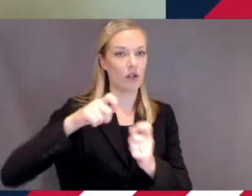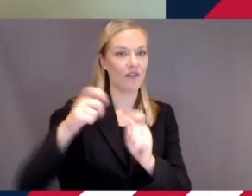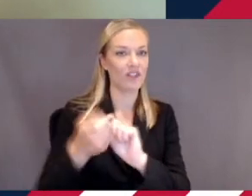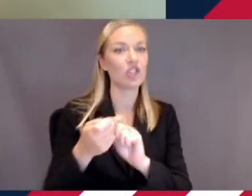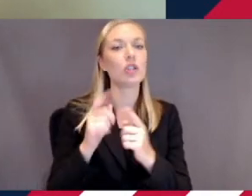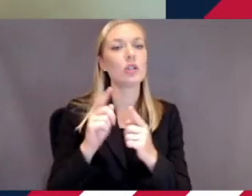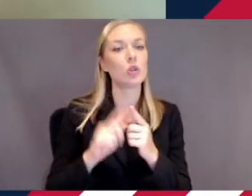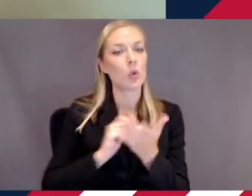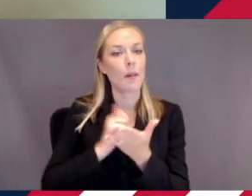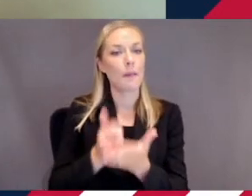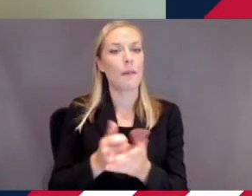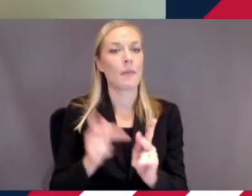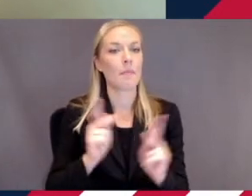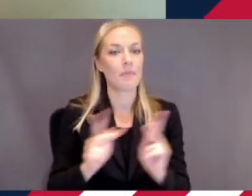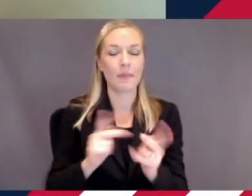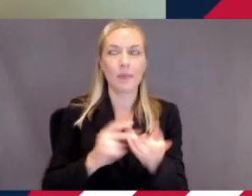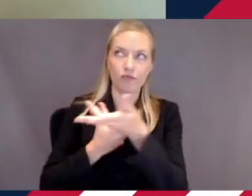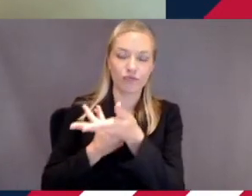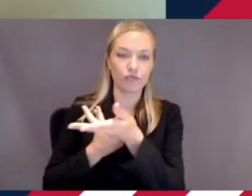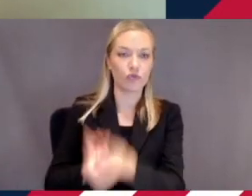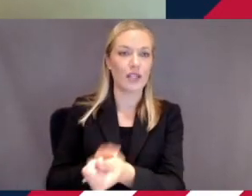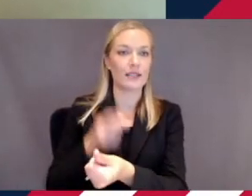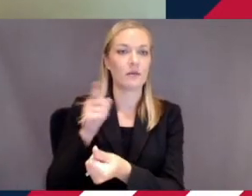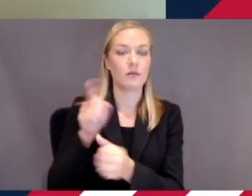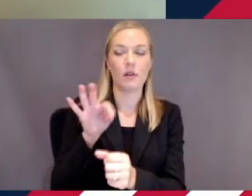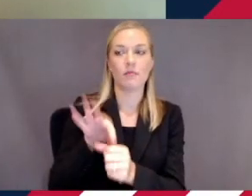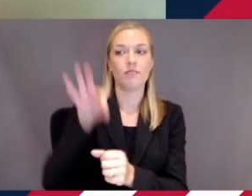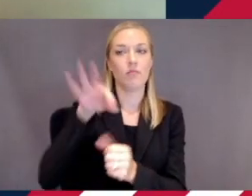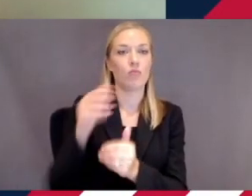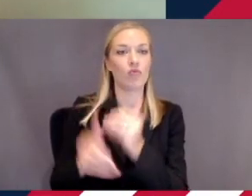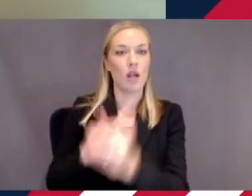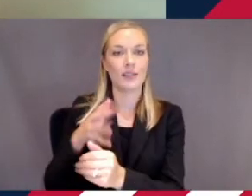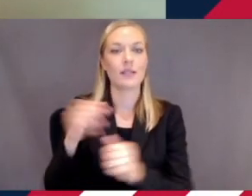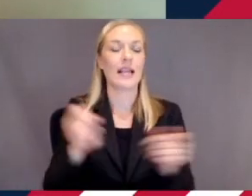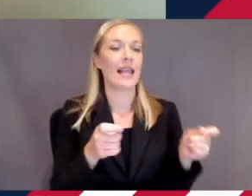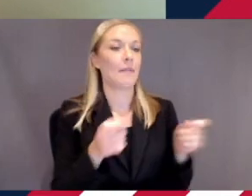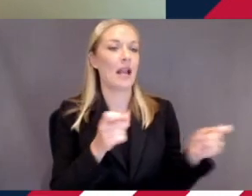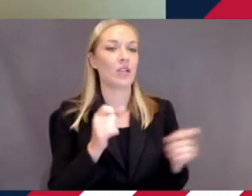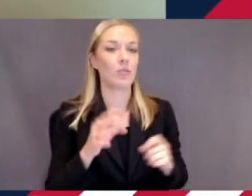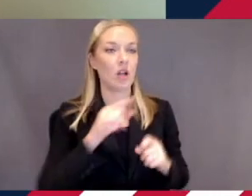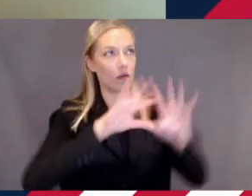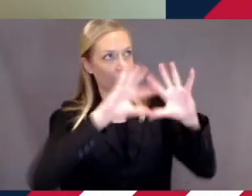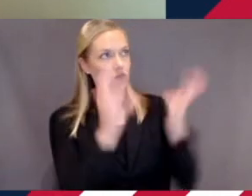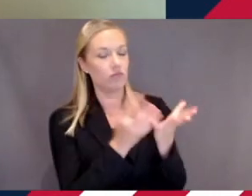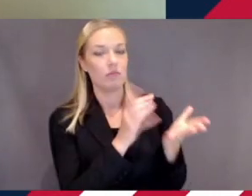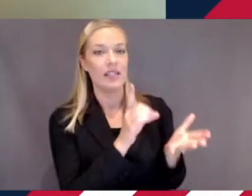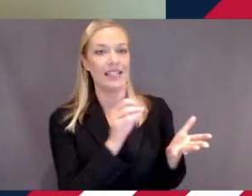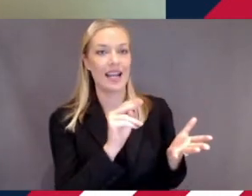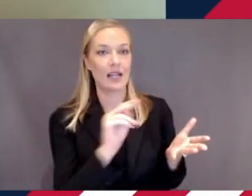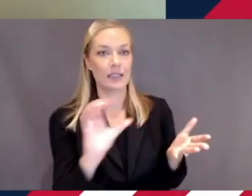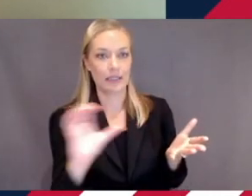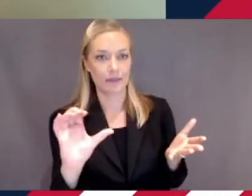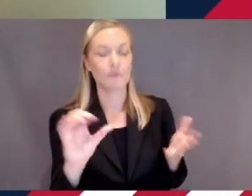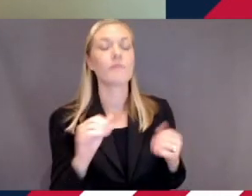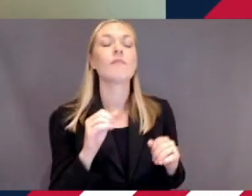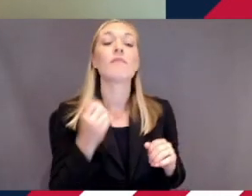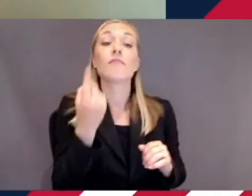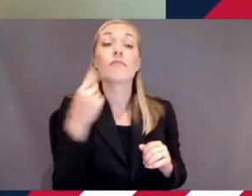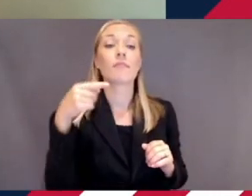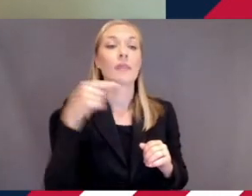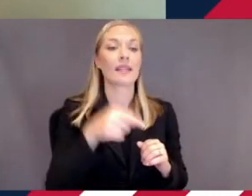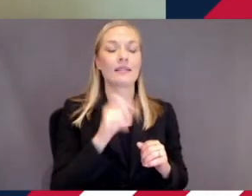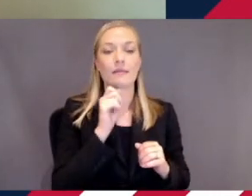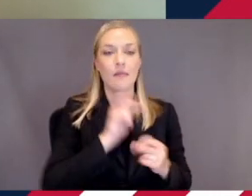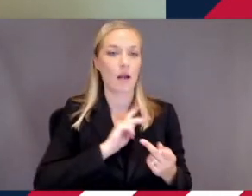nomination process and the management of the DNC. While not perfect, this nomination process ensures that it